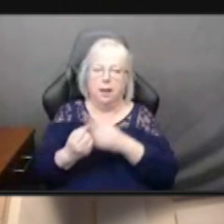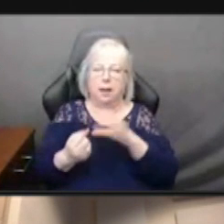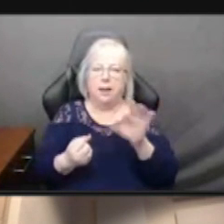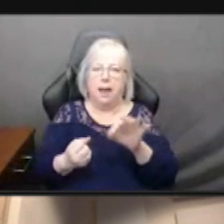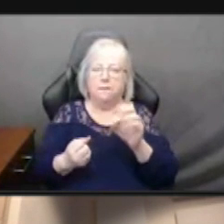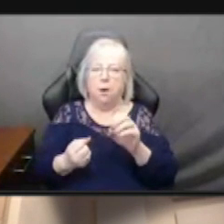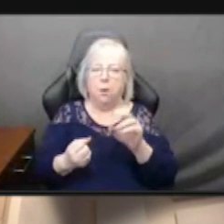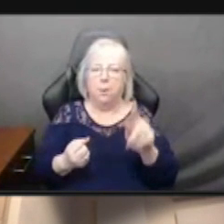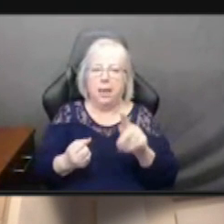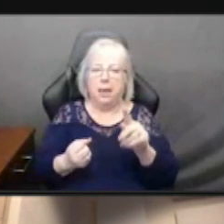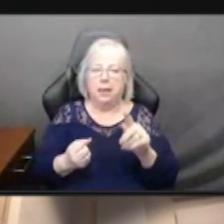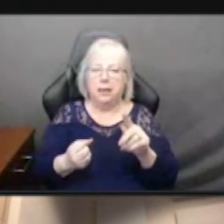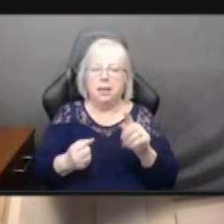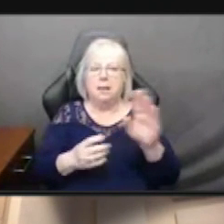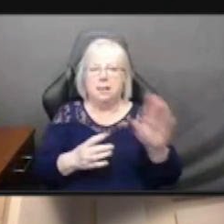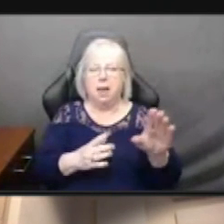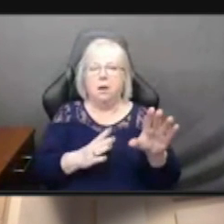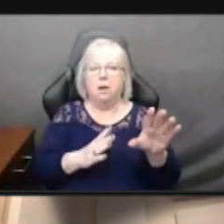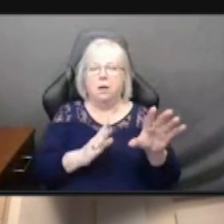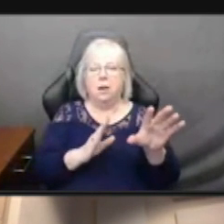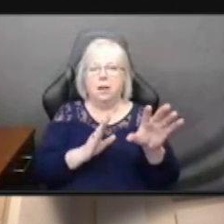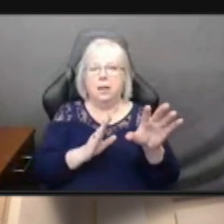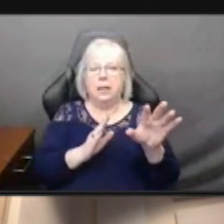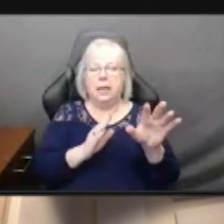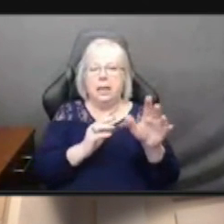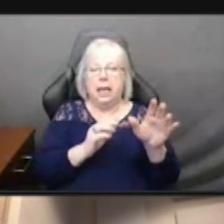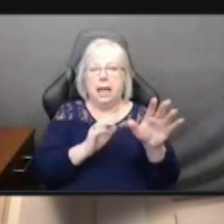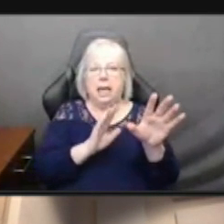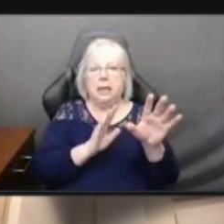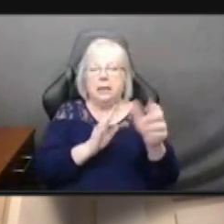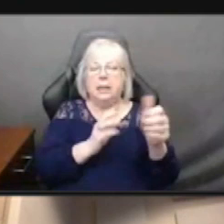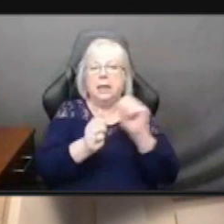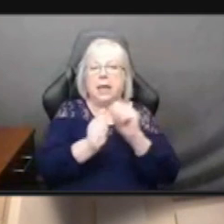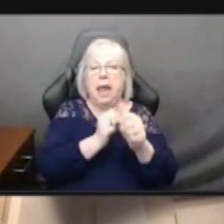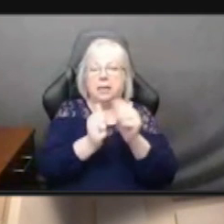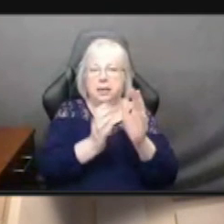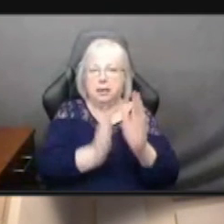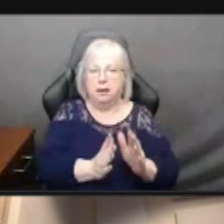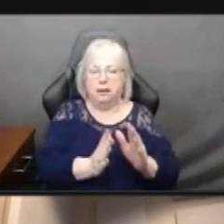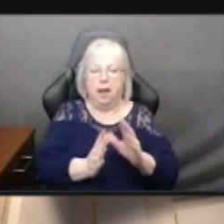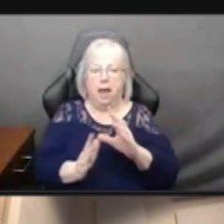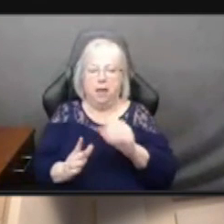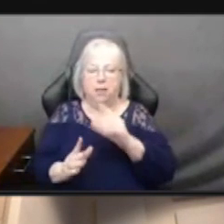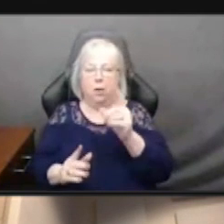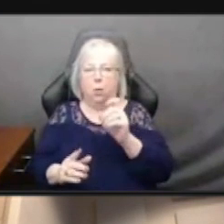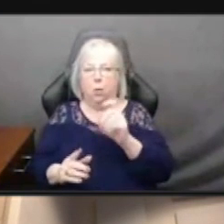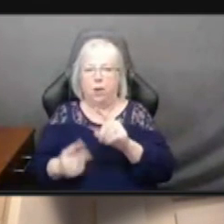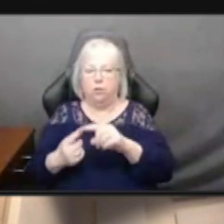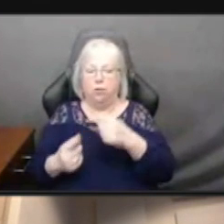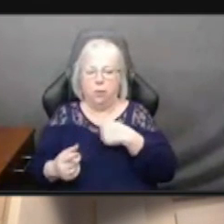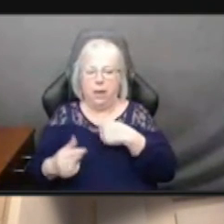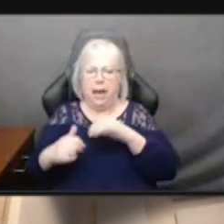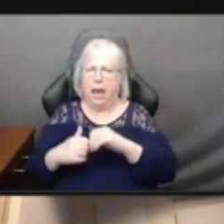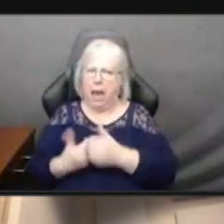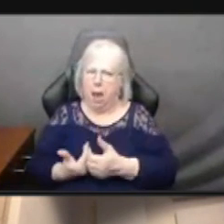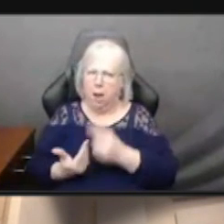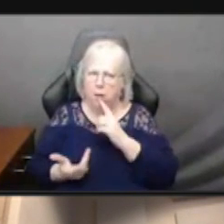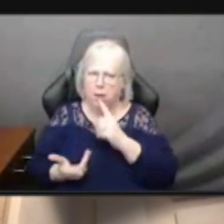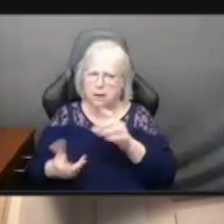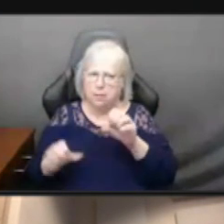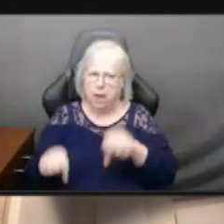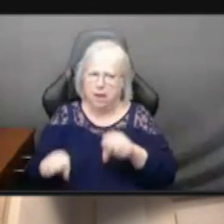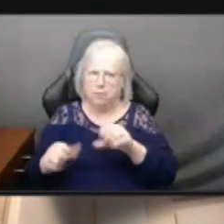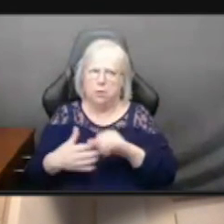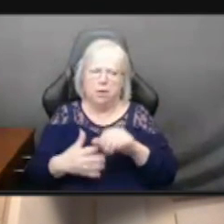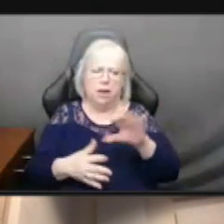FOP's candidates. And my question to you as board and a lawyer, how is it that the